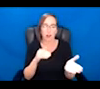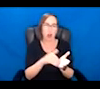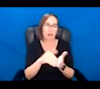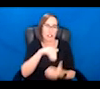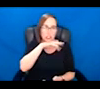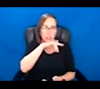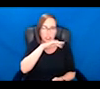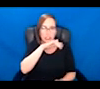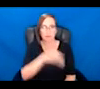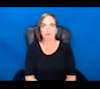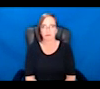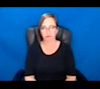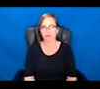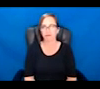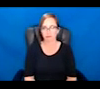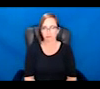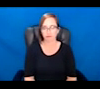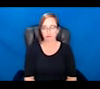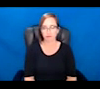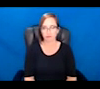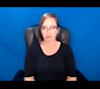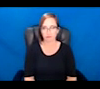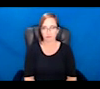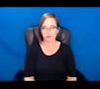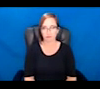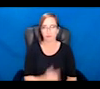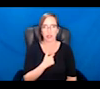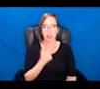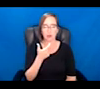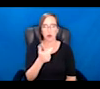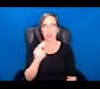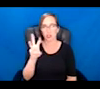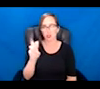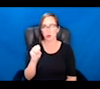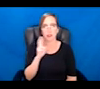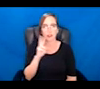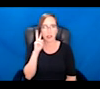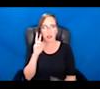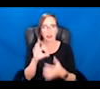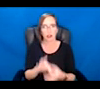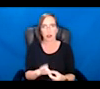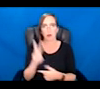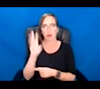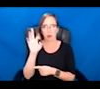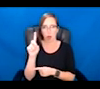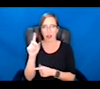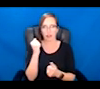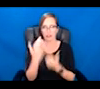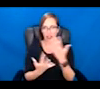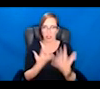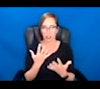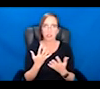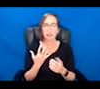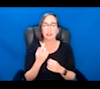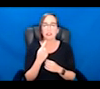our prisons. We also know how I was watching the news the other day about these wildfires, and they were saying, you know,